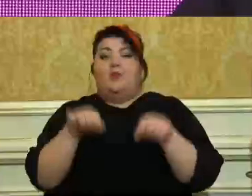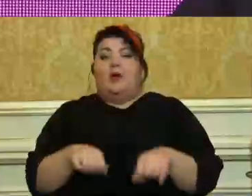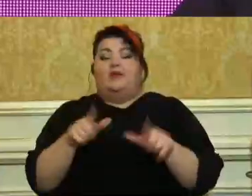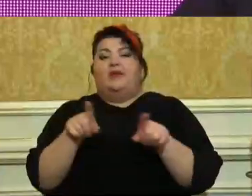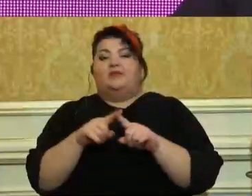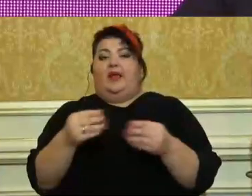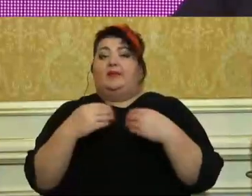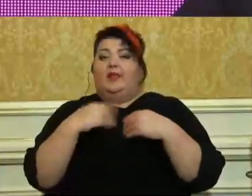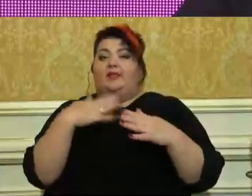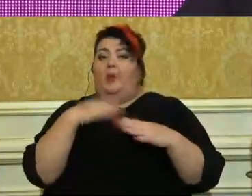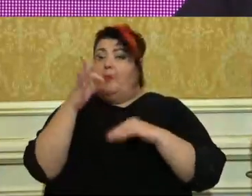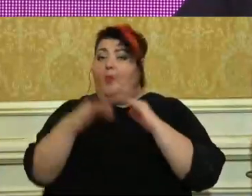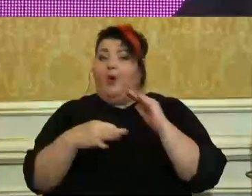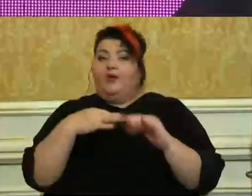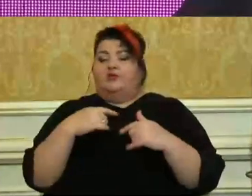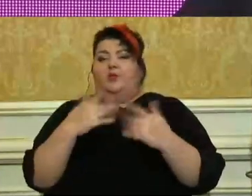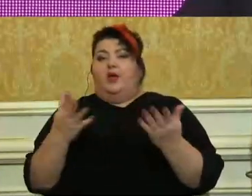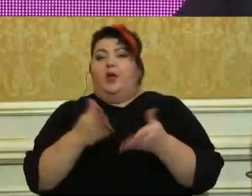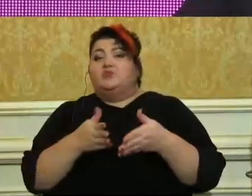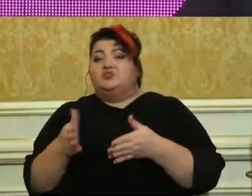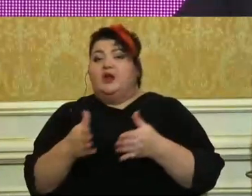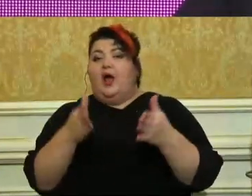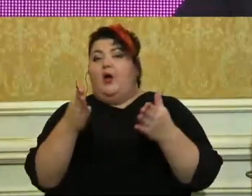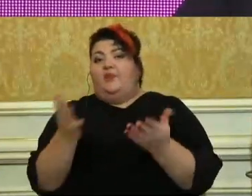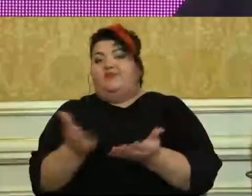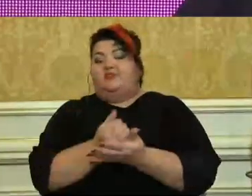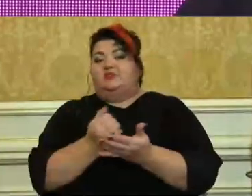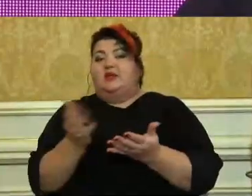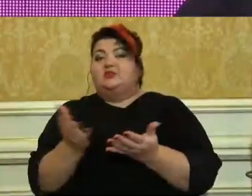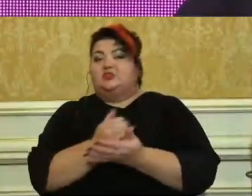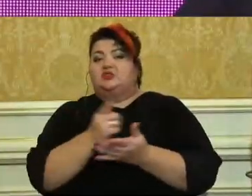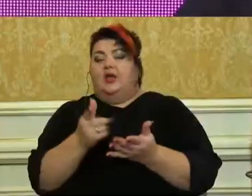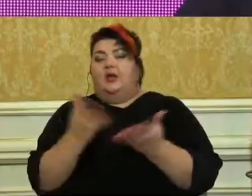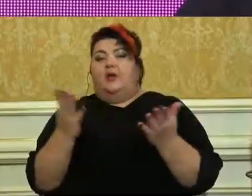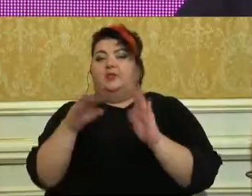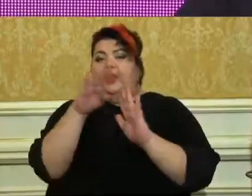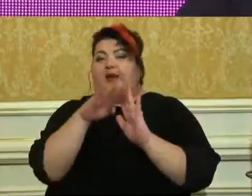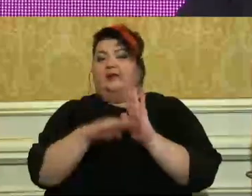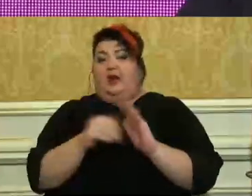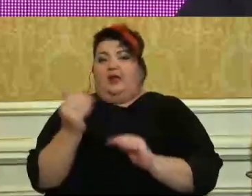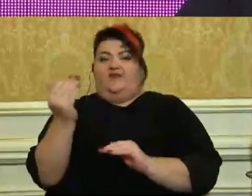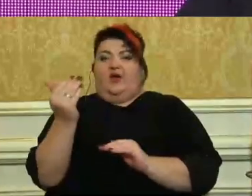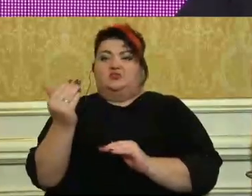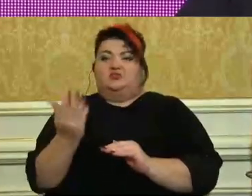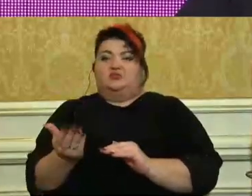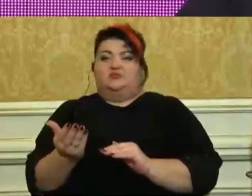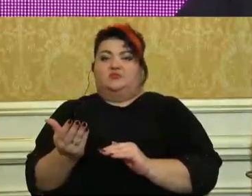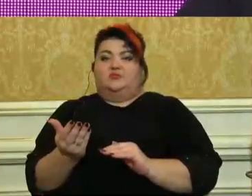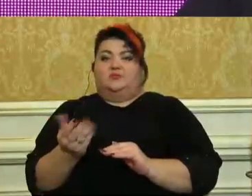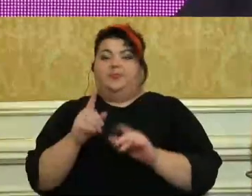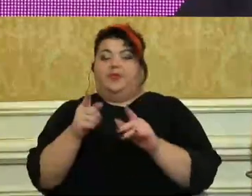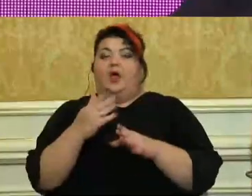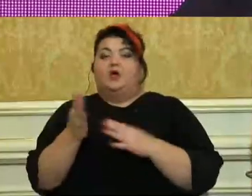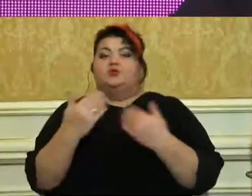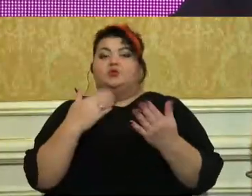well, what is your recommendations or advices for us? What is the best way? What to reach the